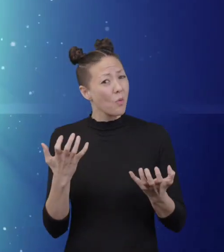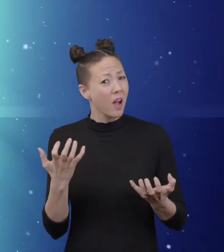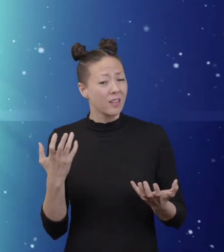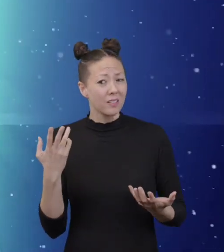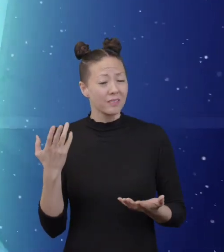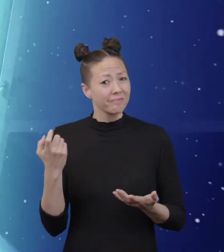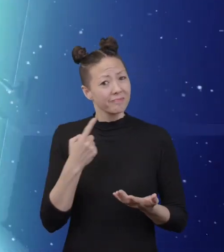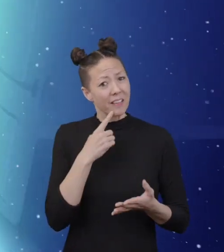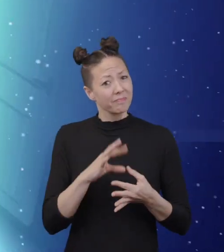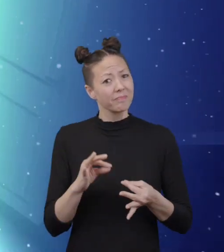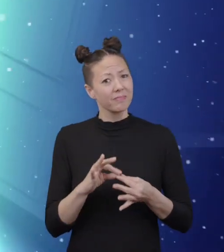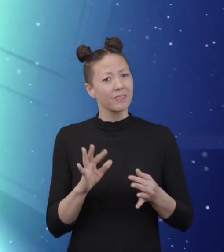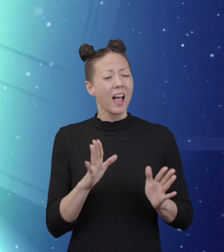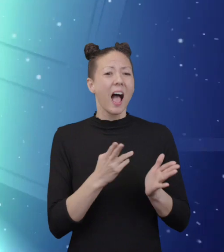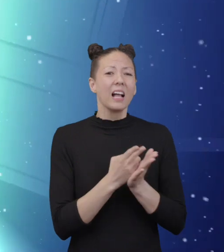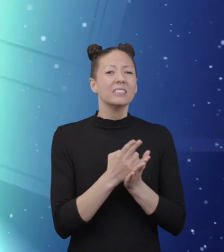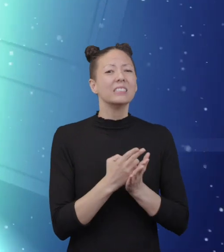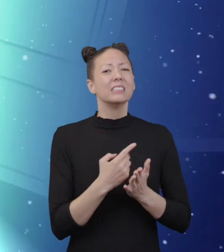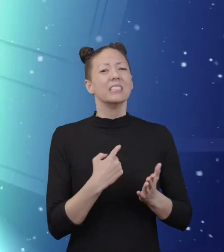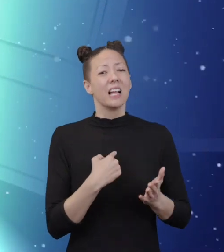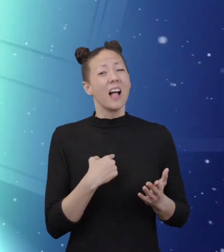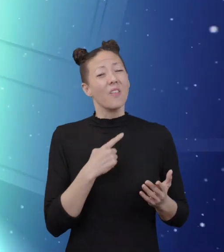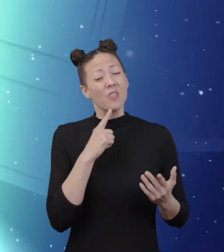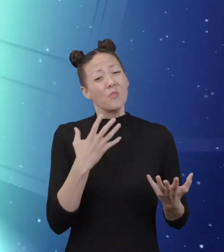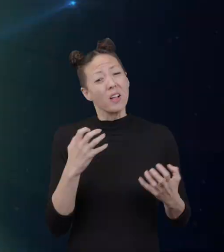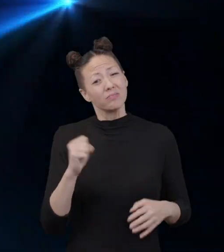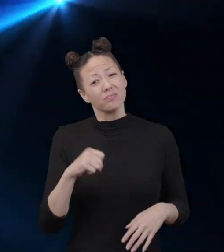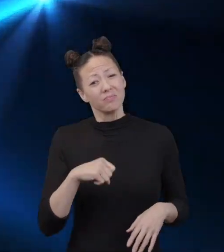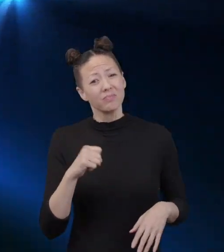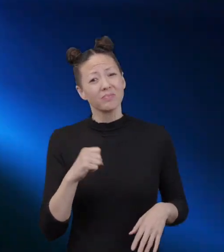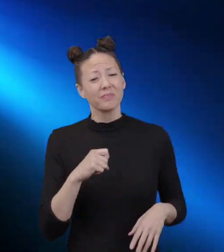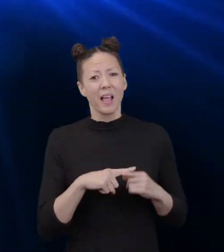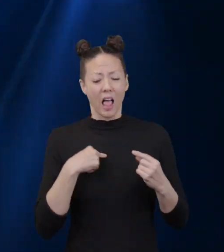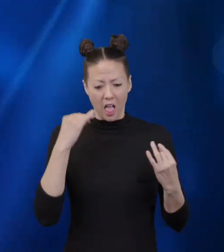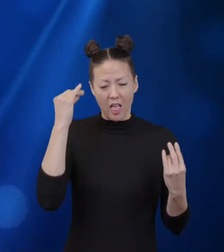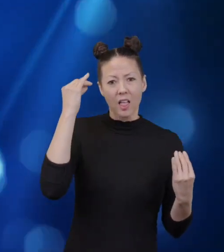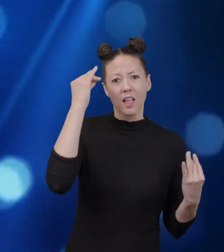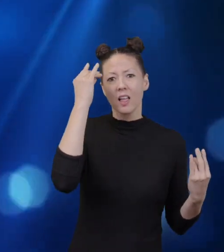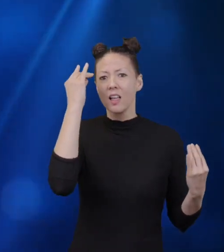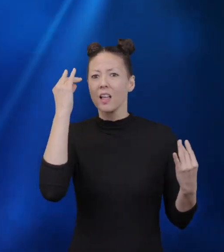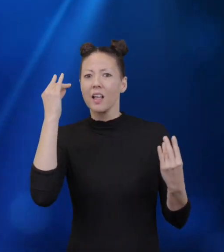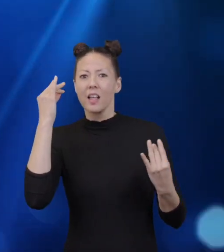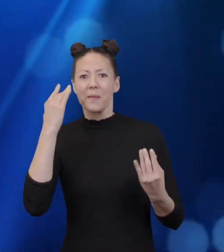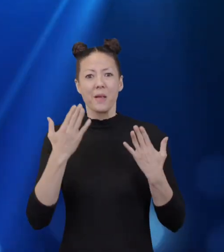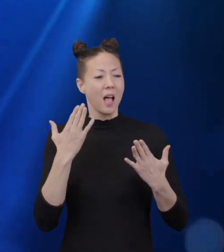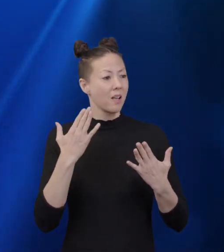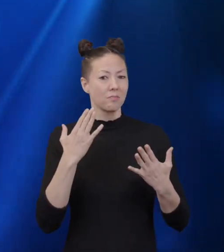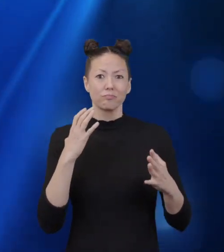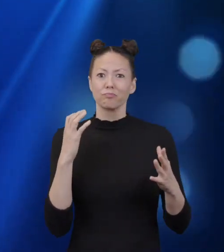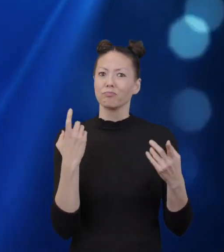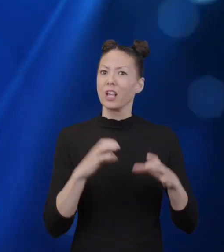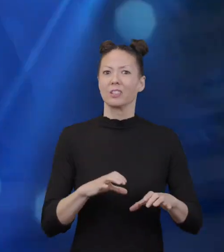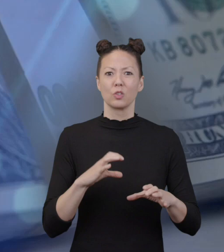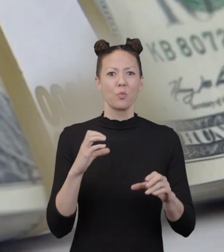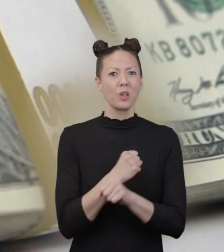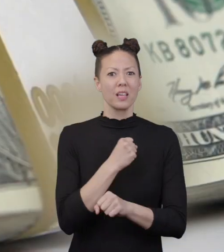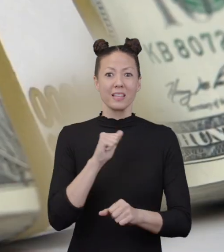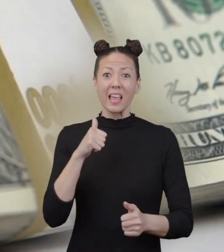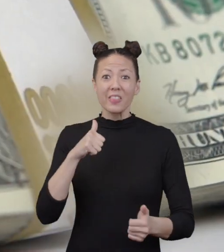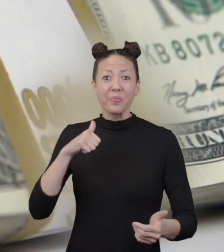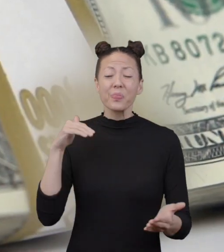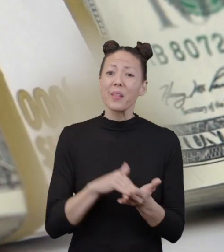said. "Honestly, I kind of want to, but I also keep thinking that this might be our one shot to